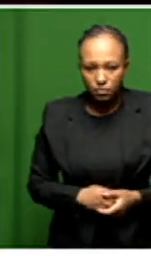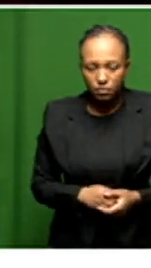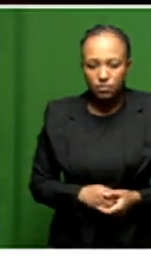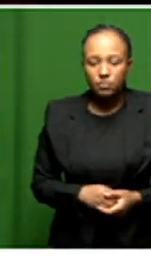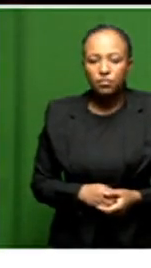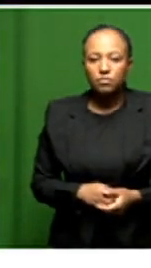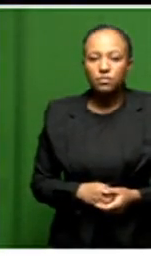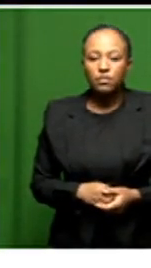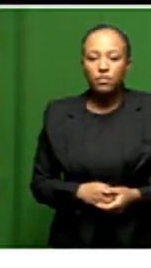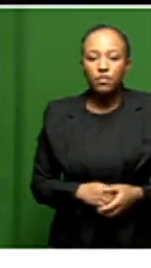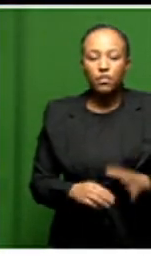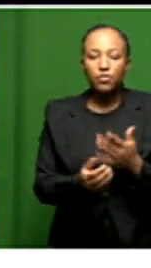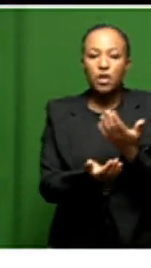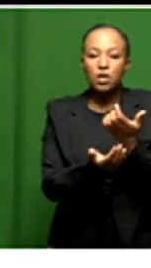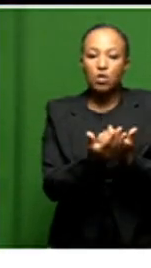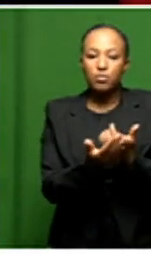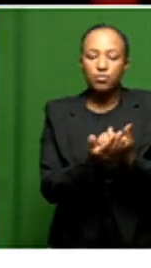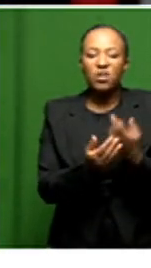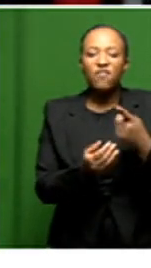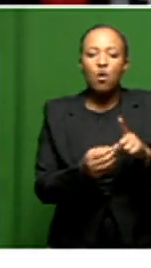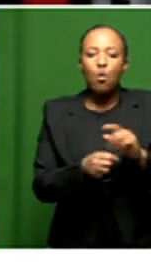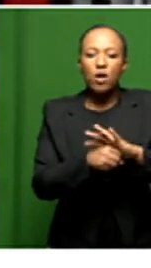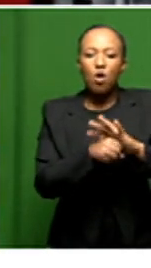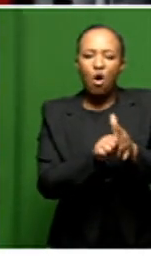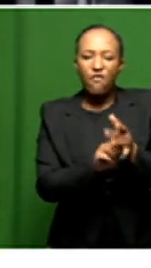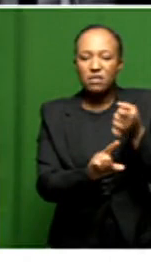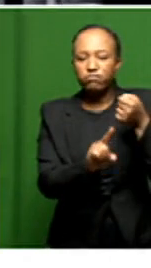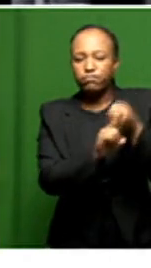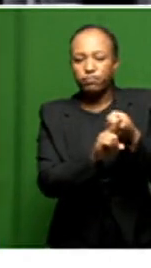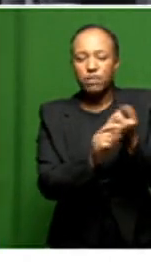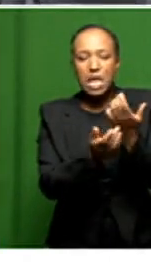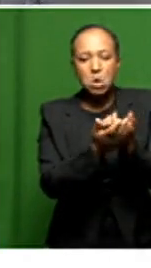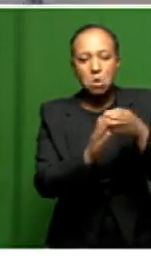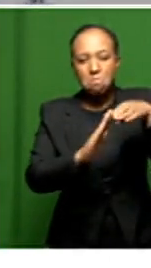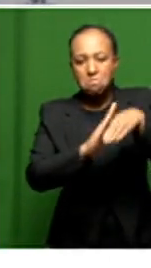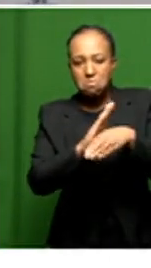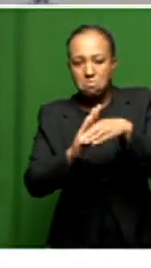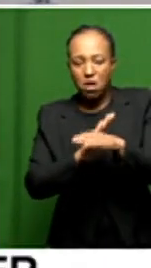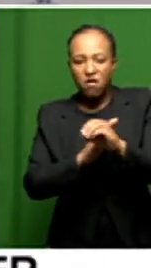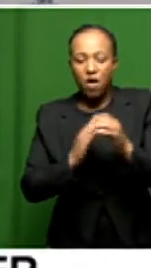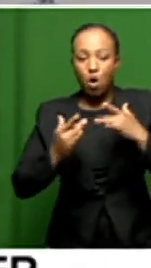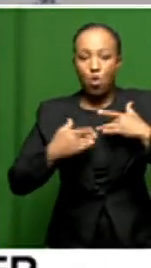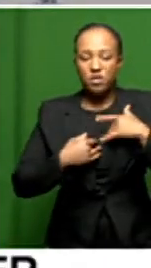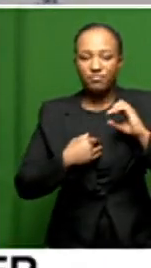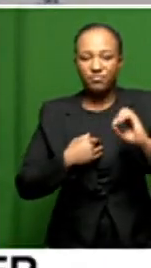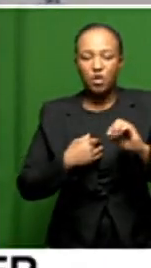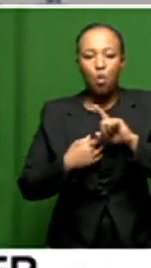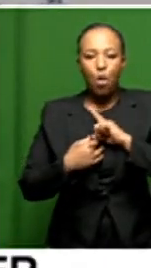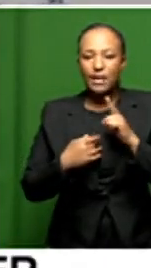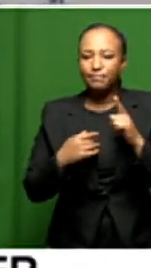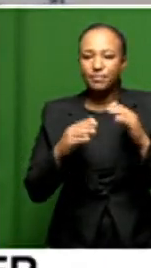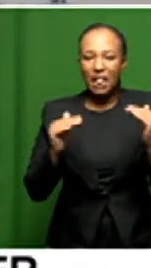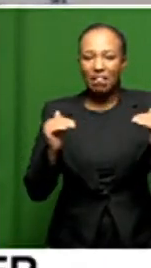The economic and social fallout from the COVID-19 pandemic has been acute, with concerns here that an unequal